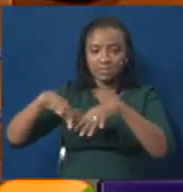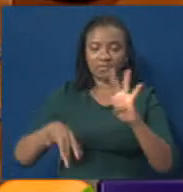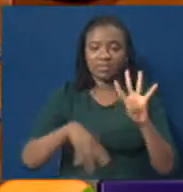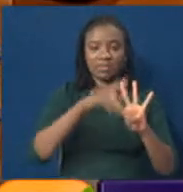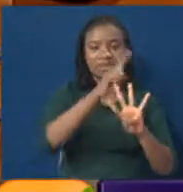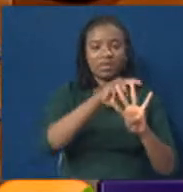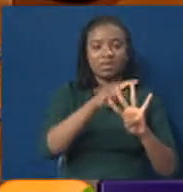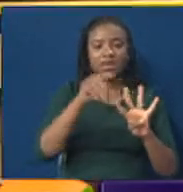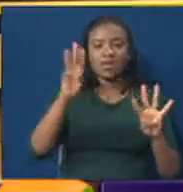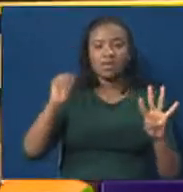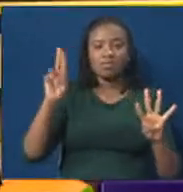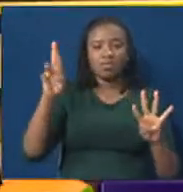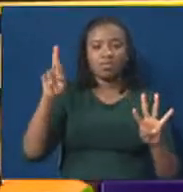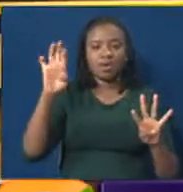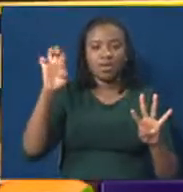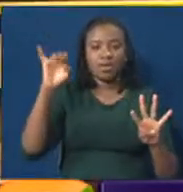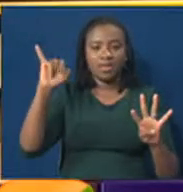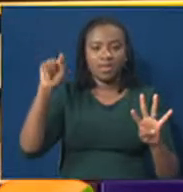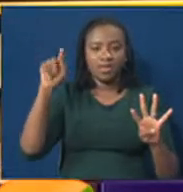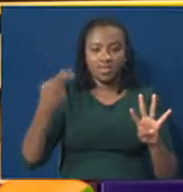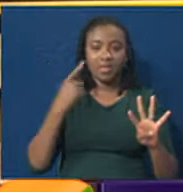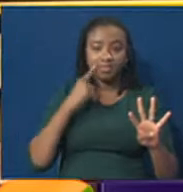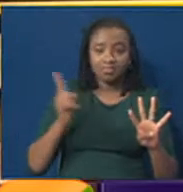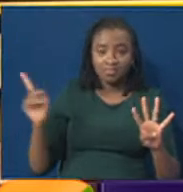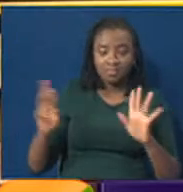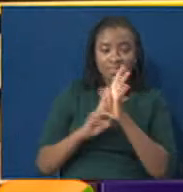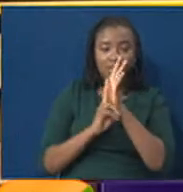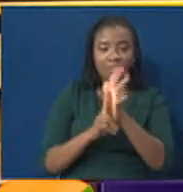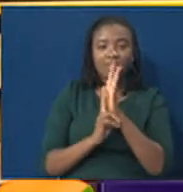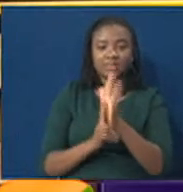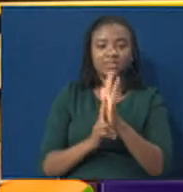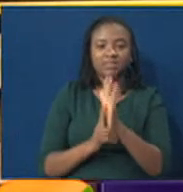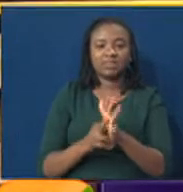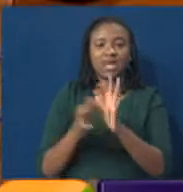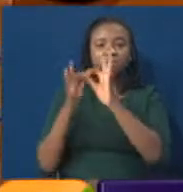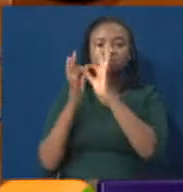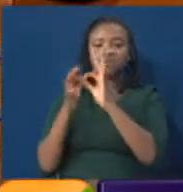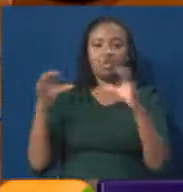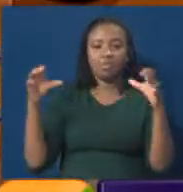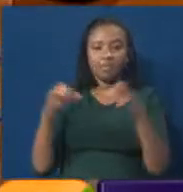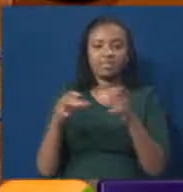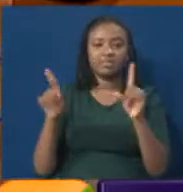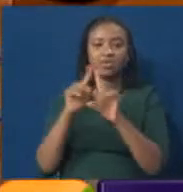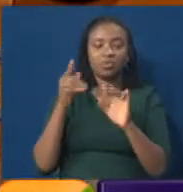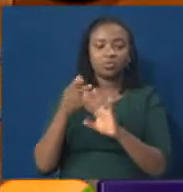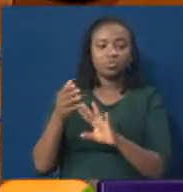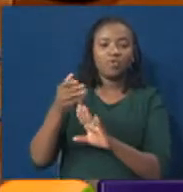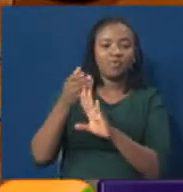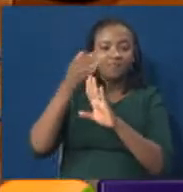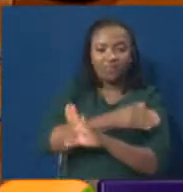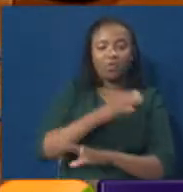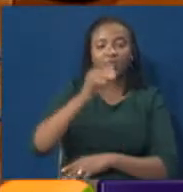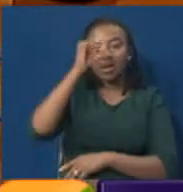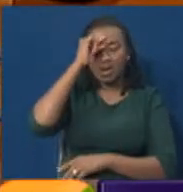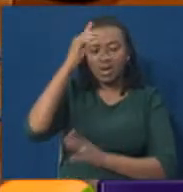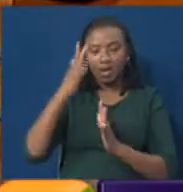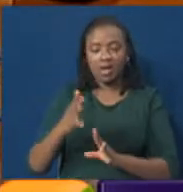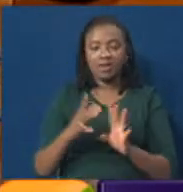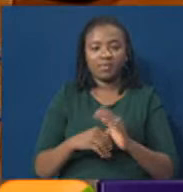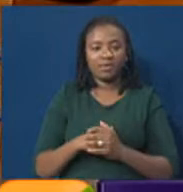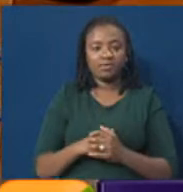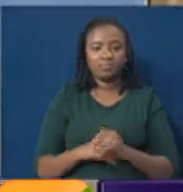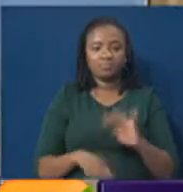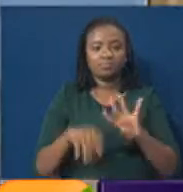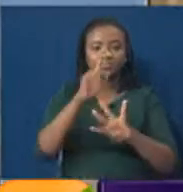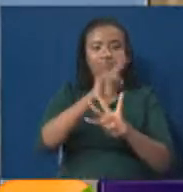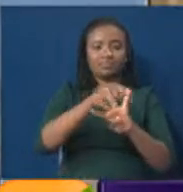who represented the opposition Azimio la Umoja, One Kenya Coalition Party, and ex-governor Laikipia County, and Dr. Joy